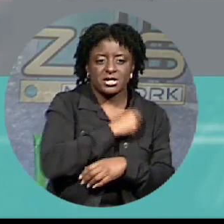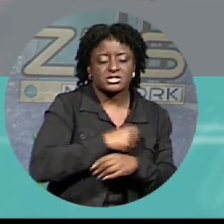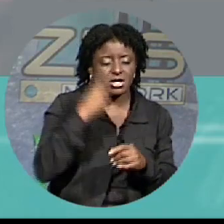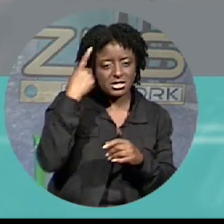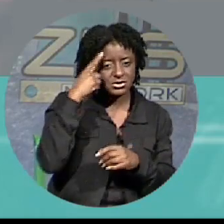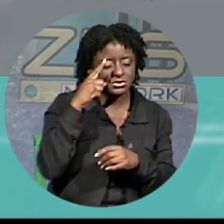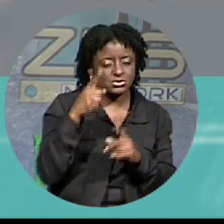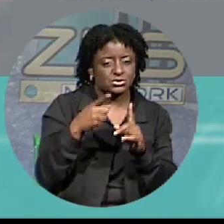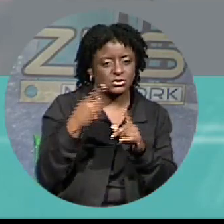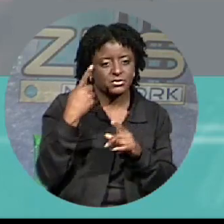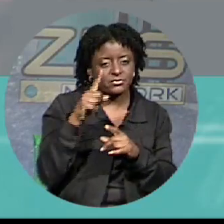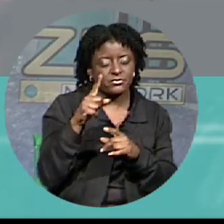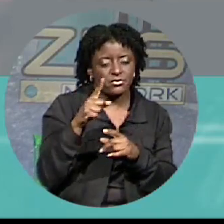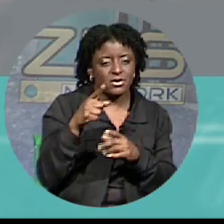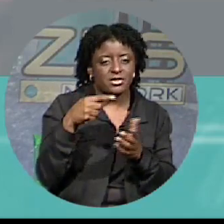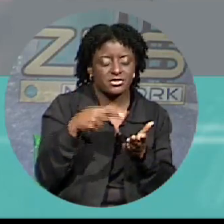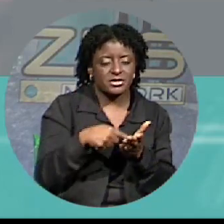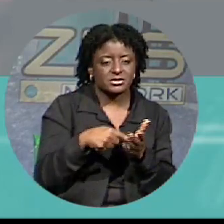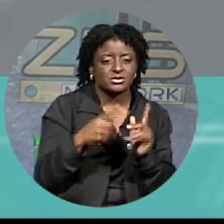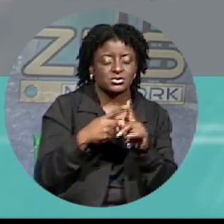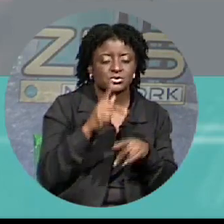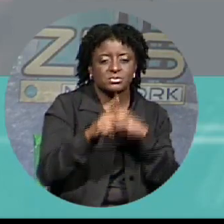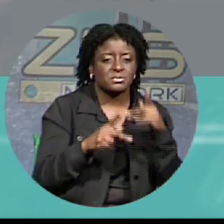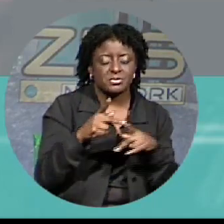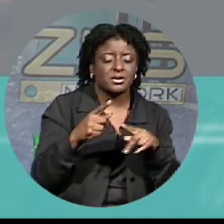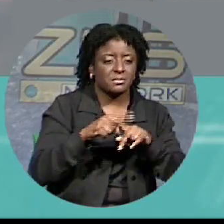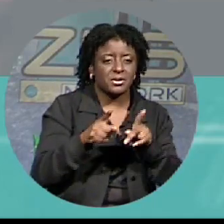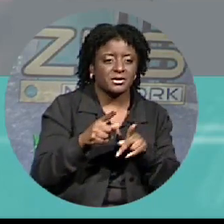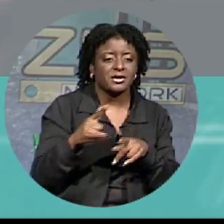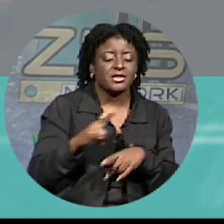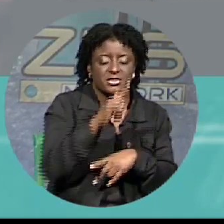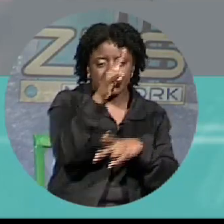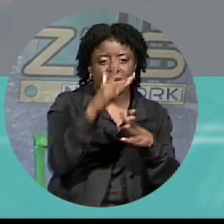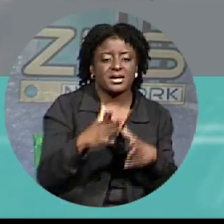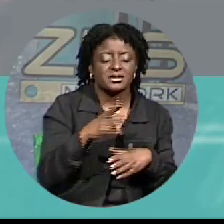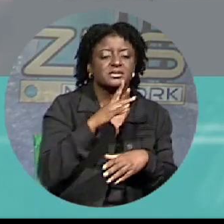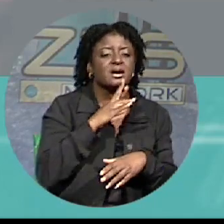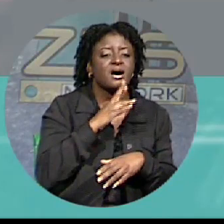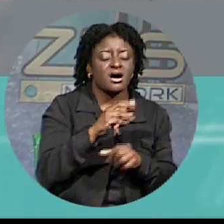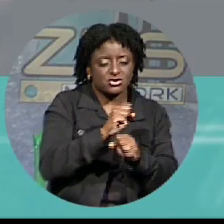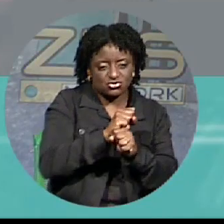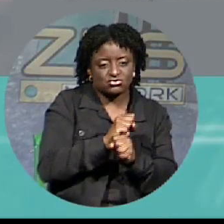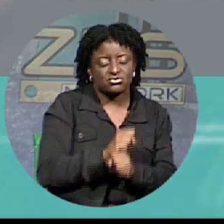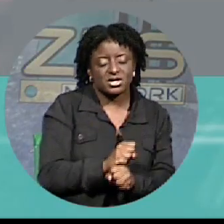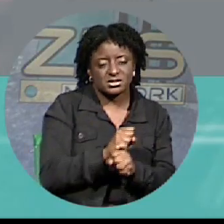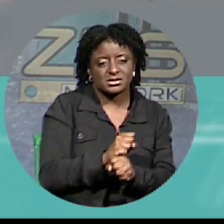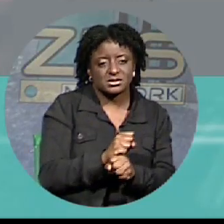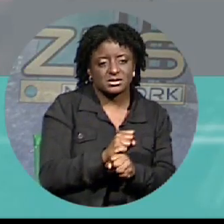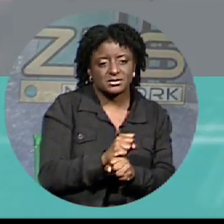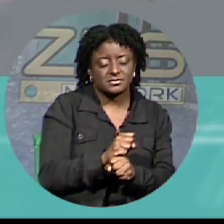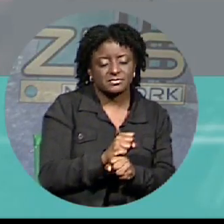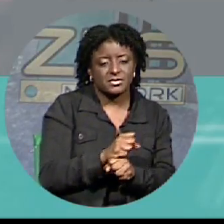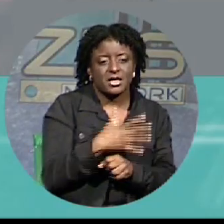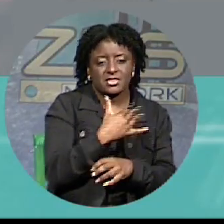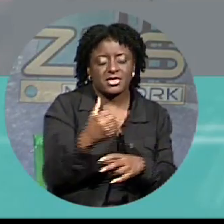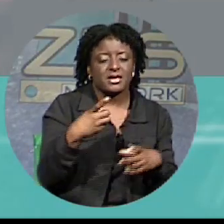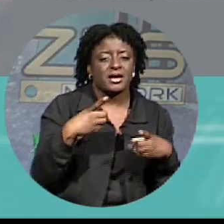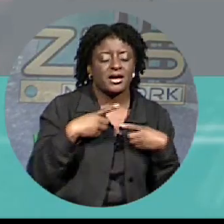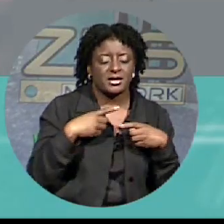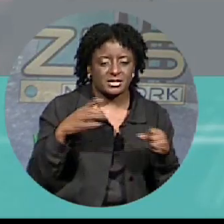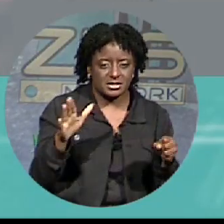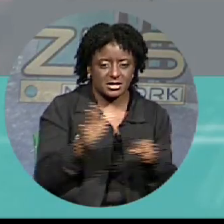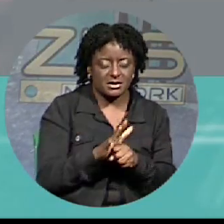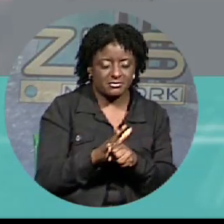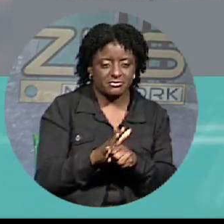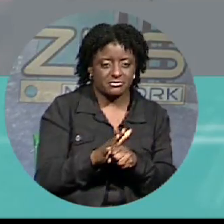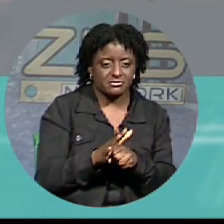this venture, but the bottom line is the pilots are really stressed out. They have had enough of this whole issue, and they are mentally drained